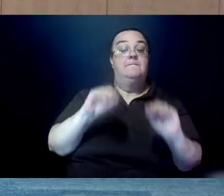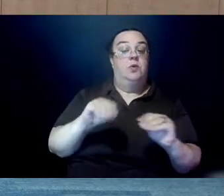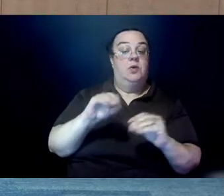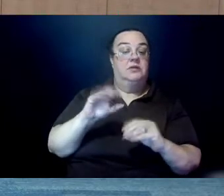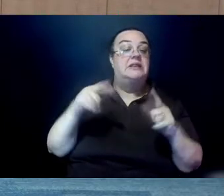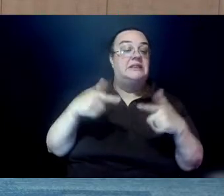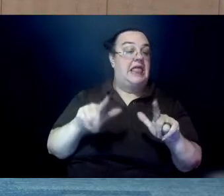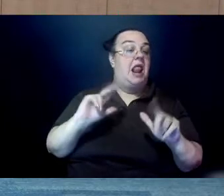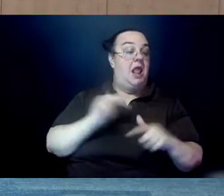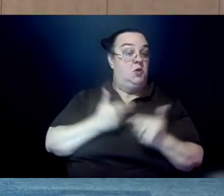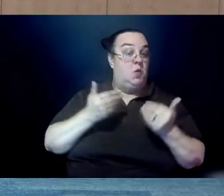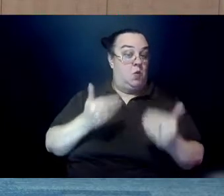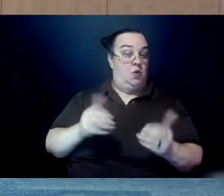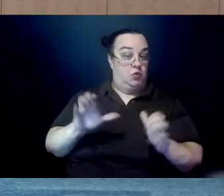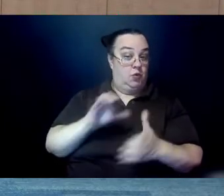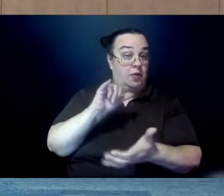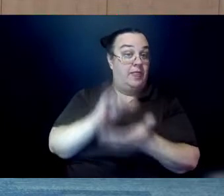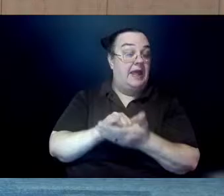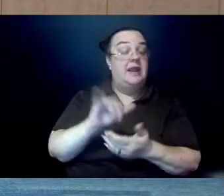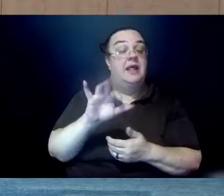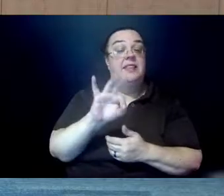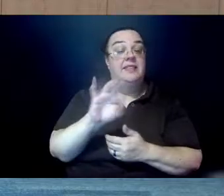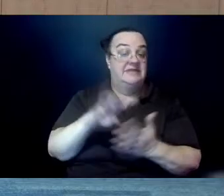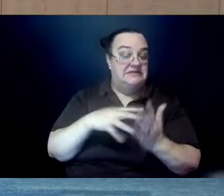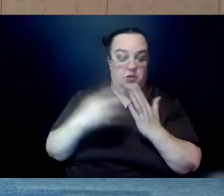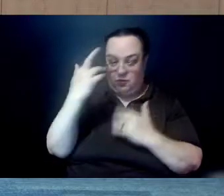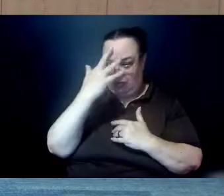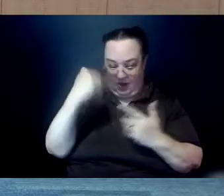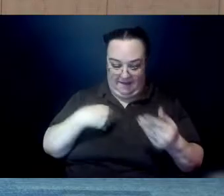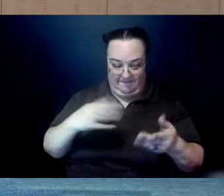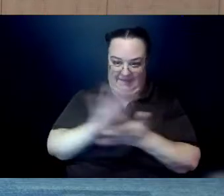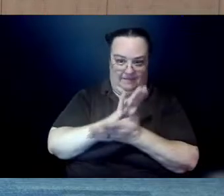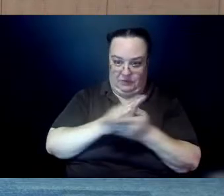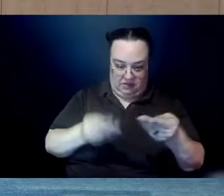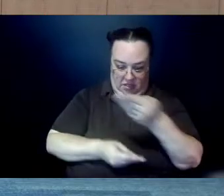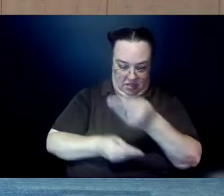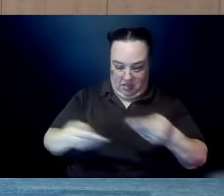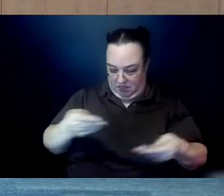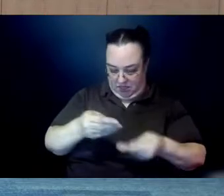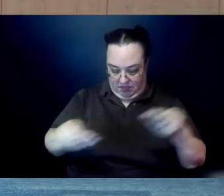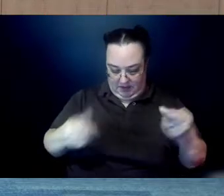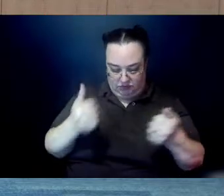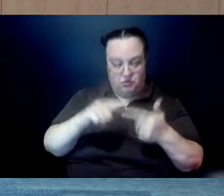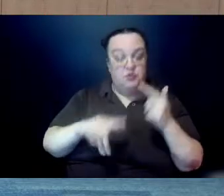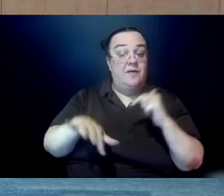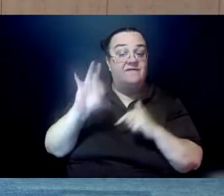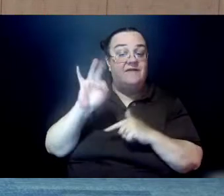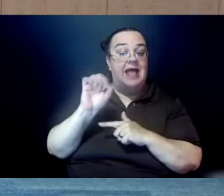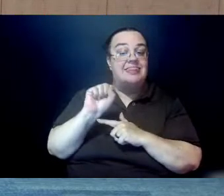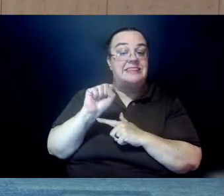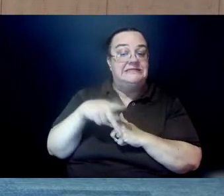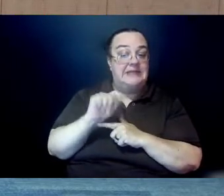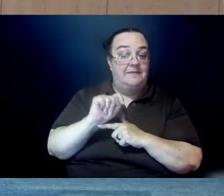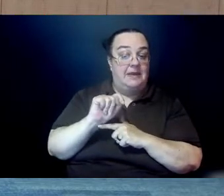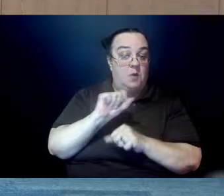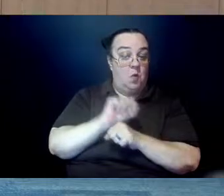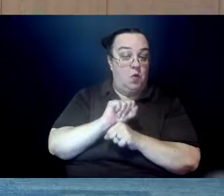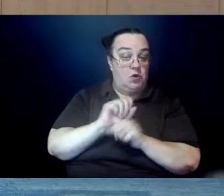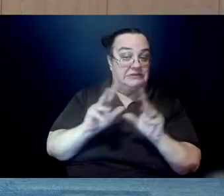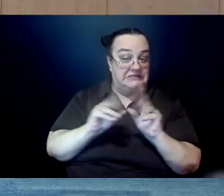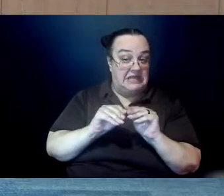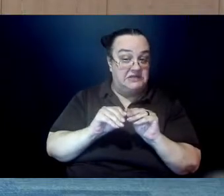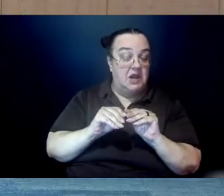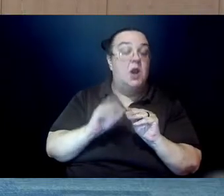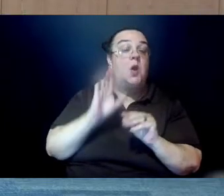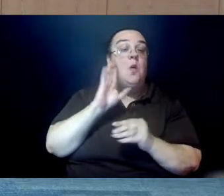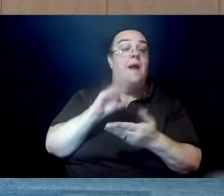us do that. And the reason I'm shuffling these papers is to find the September work session, and we will put on the September